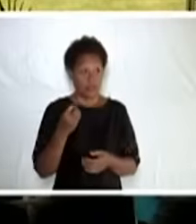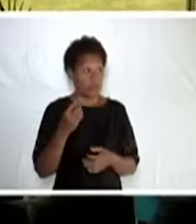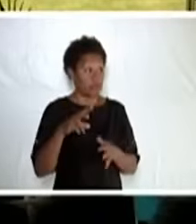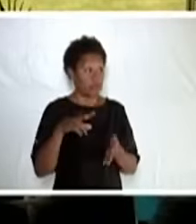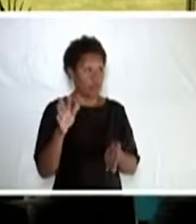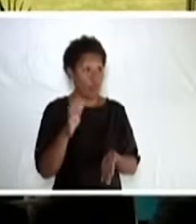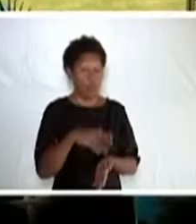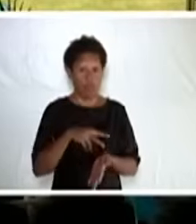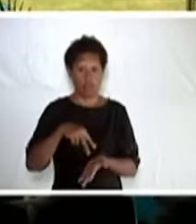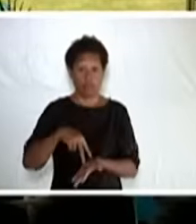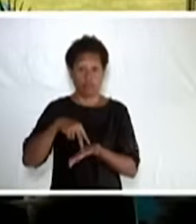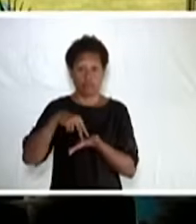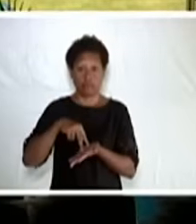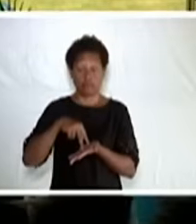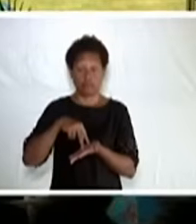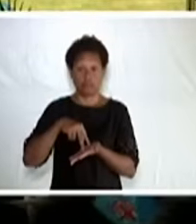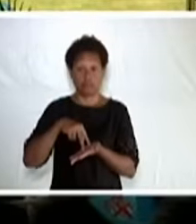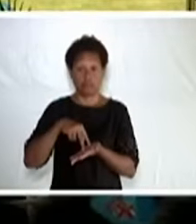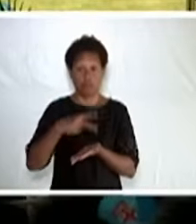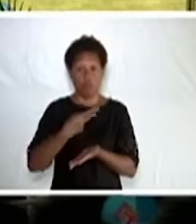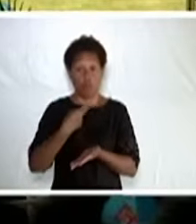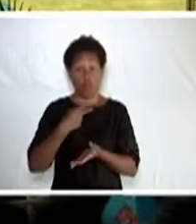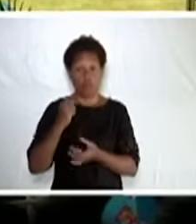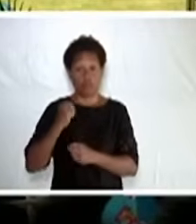ba no ka kina na leni mate valu wai.